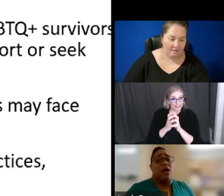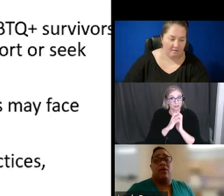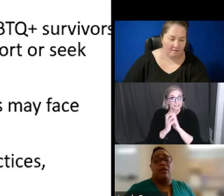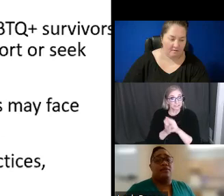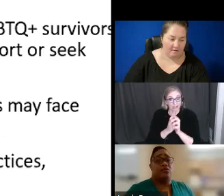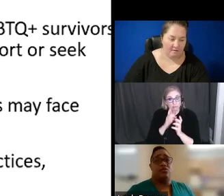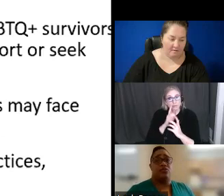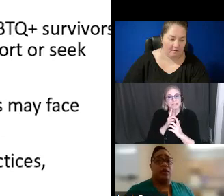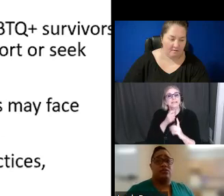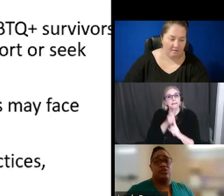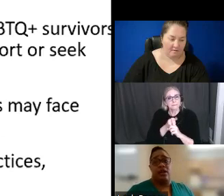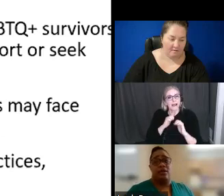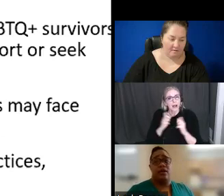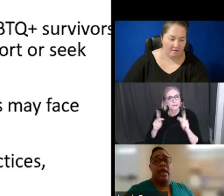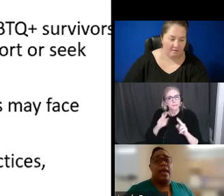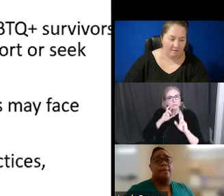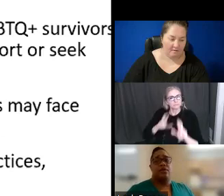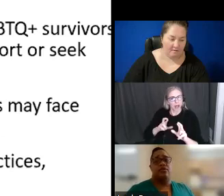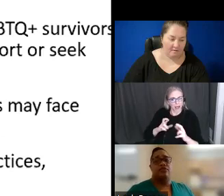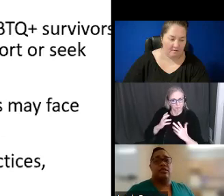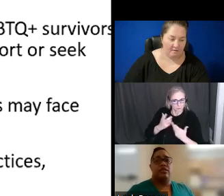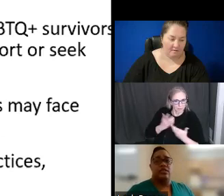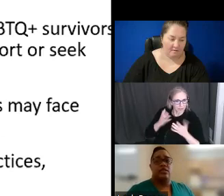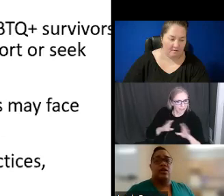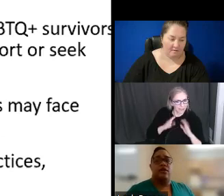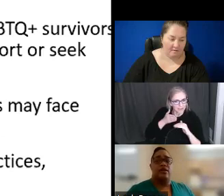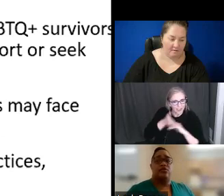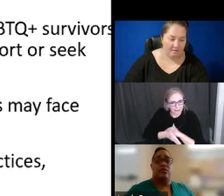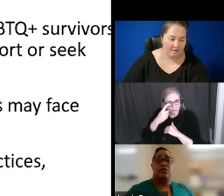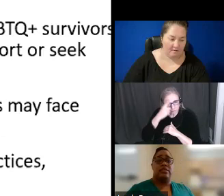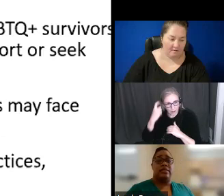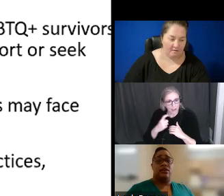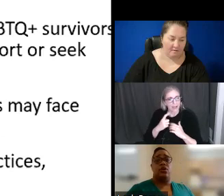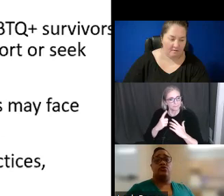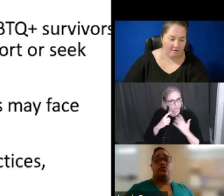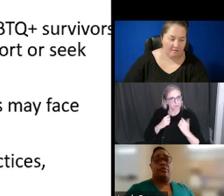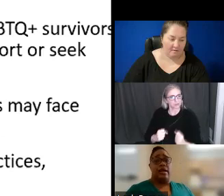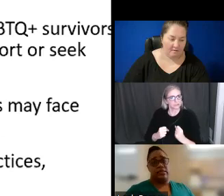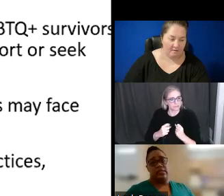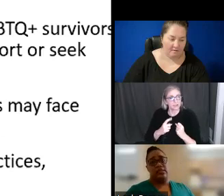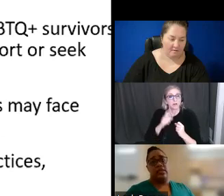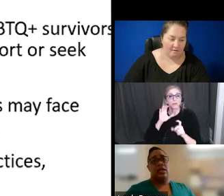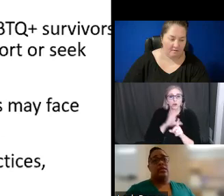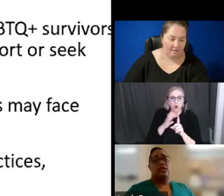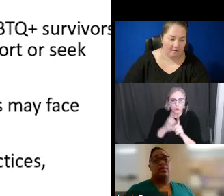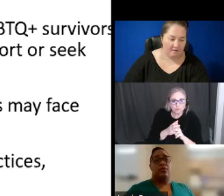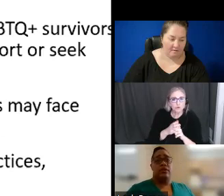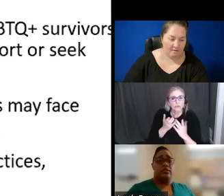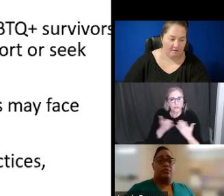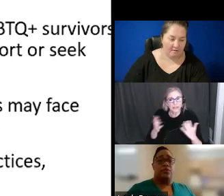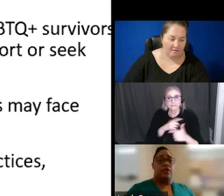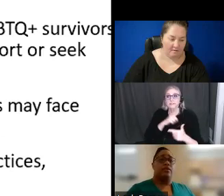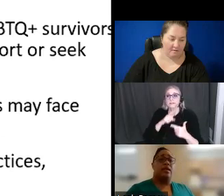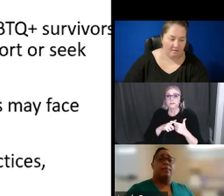in how individuals respond to trauma and build resilience, right? So this looks like their cultural practices, the